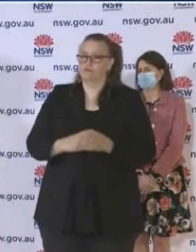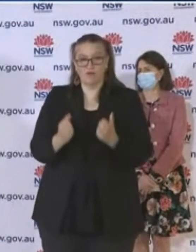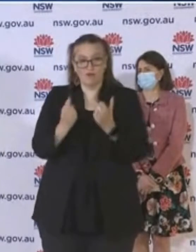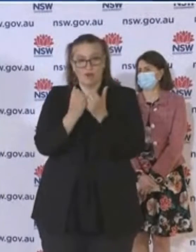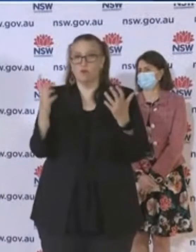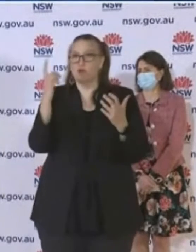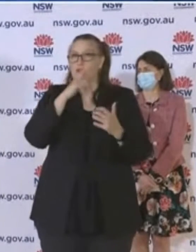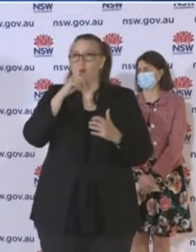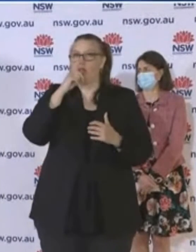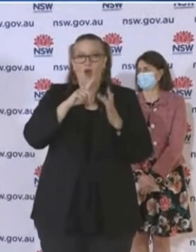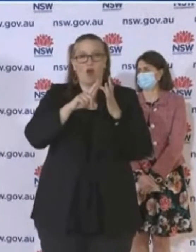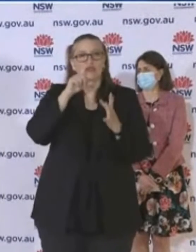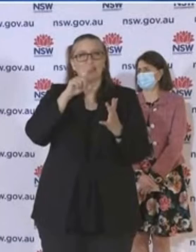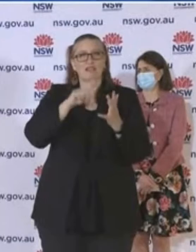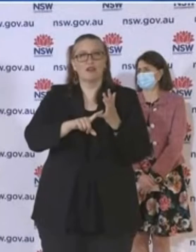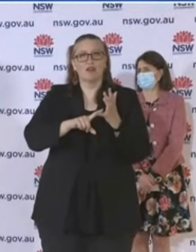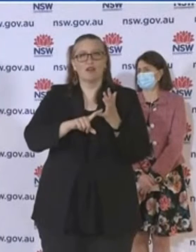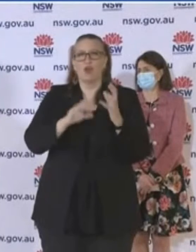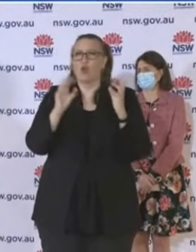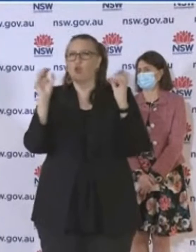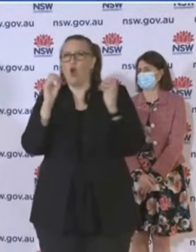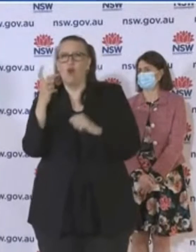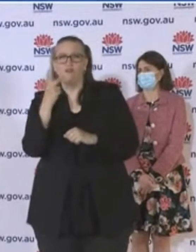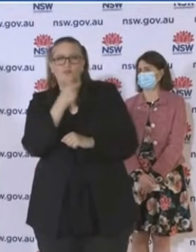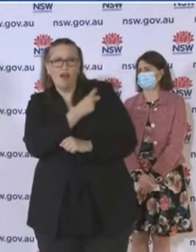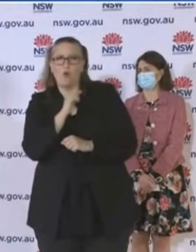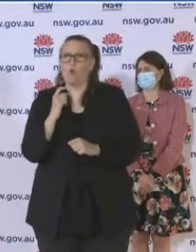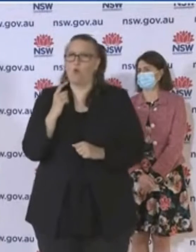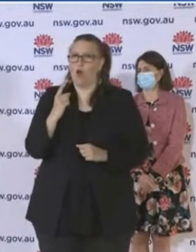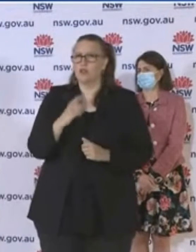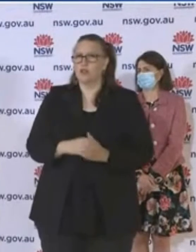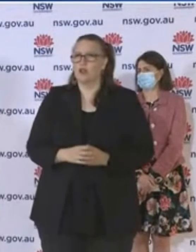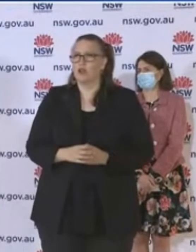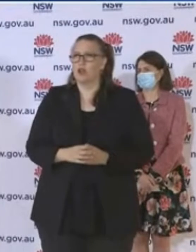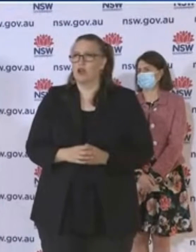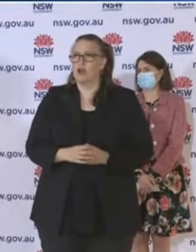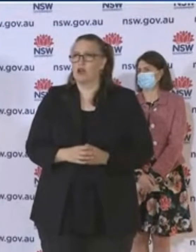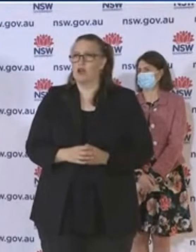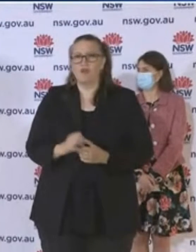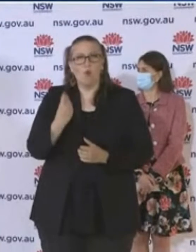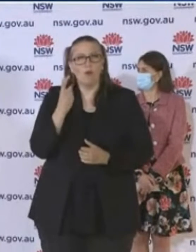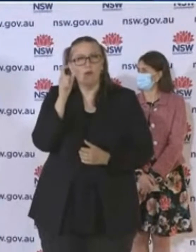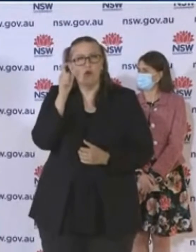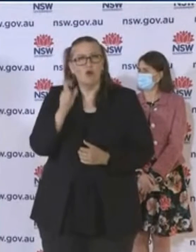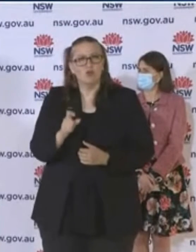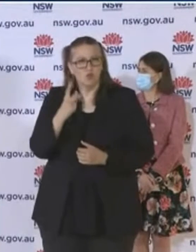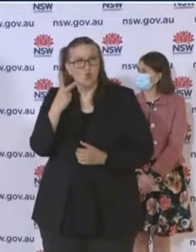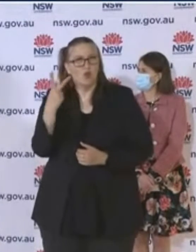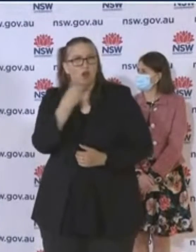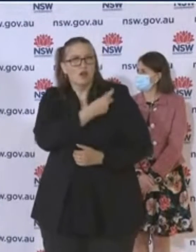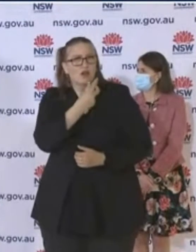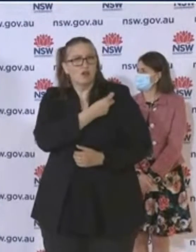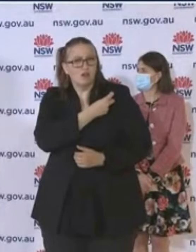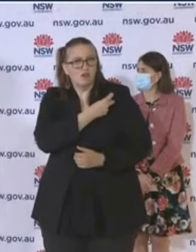with had either no vaccination or one. Is it correct to say that there was one person who had 2 vaccinations?